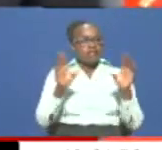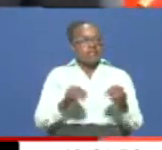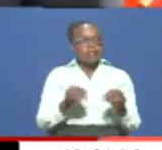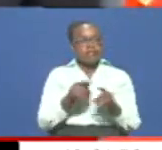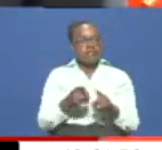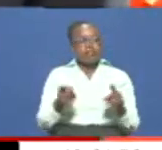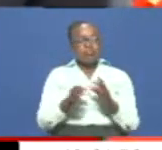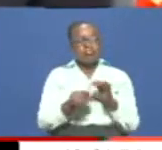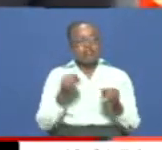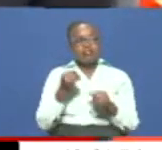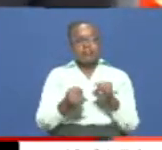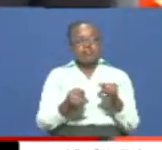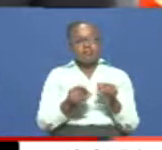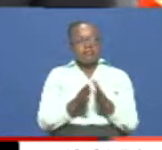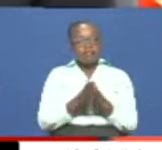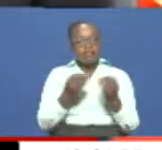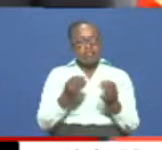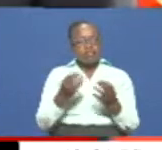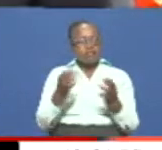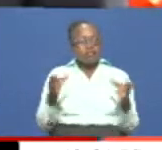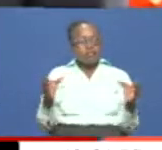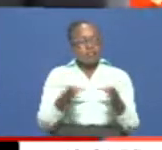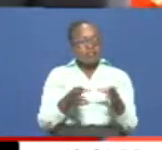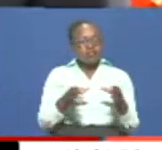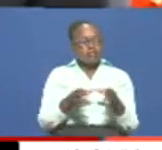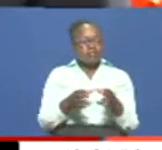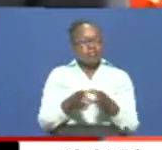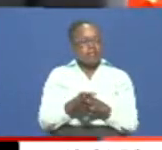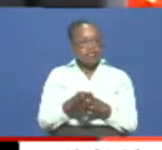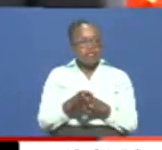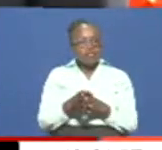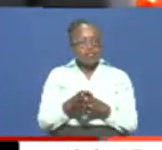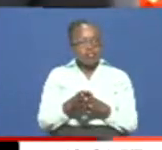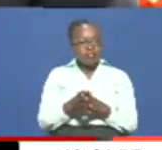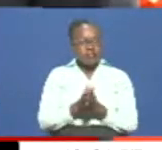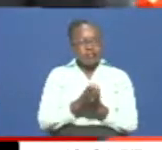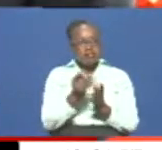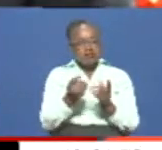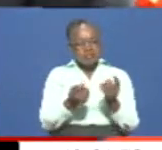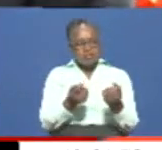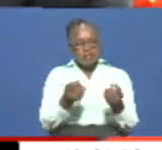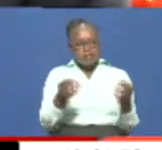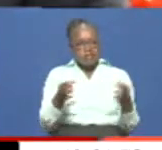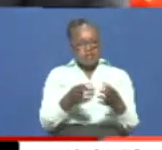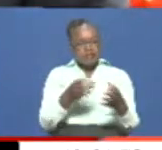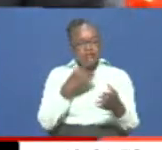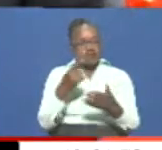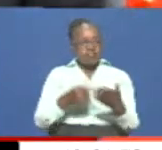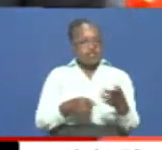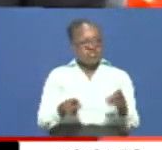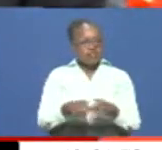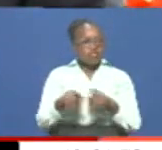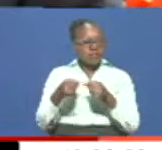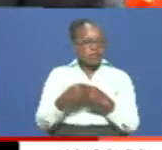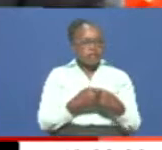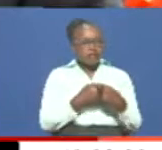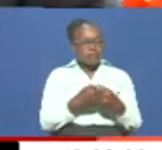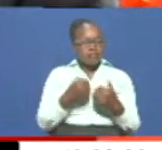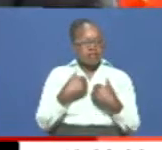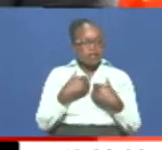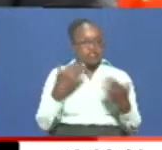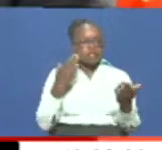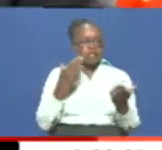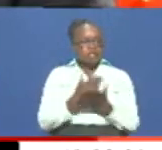finally, many companies have been, complaining, maybe the smaller ones, that they still have a challenge of approaching these